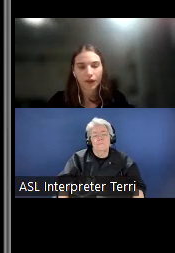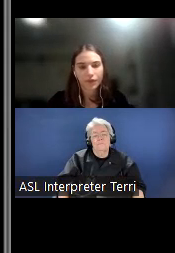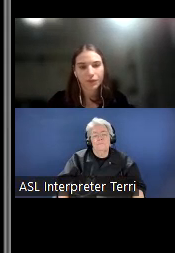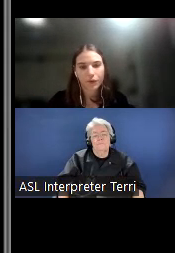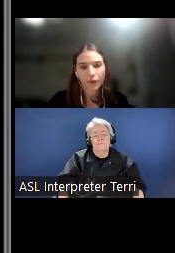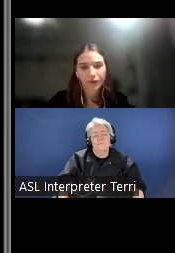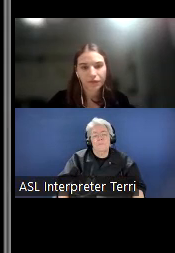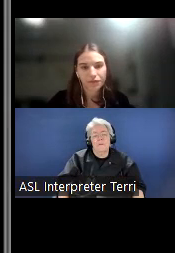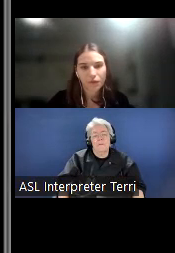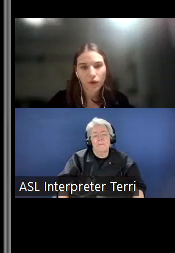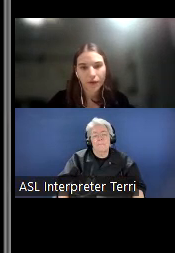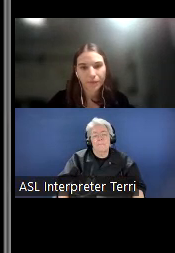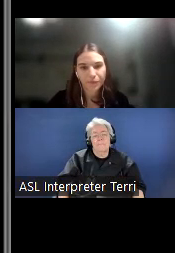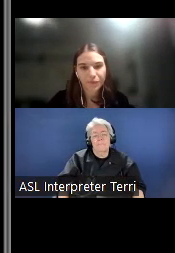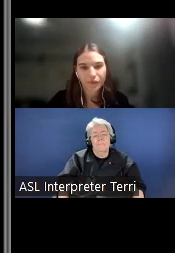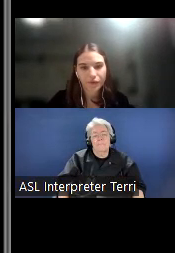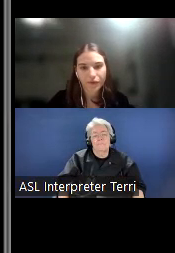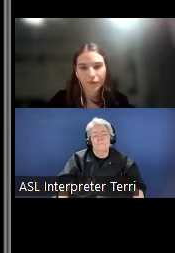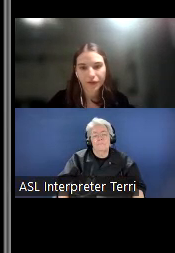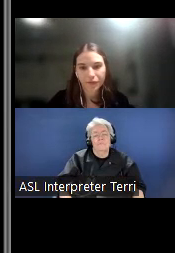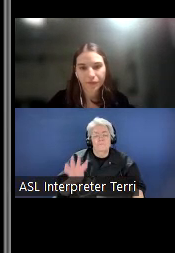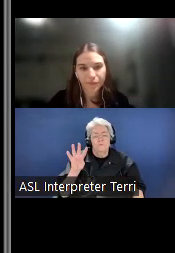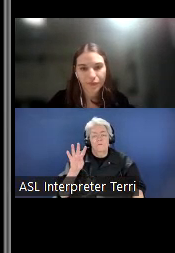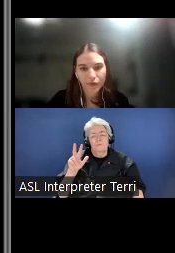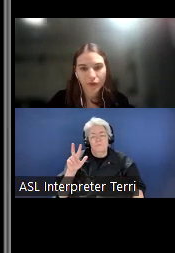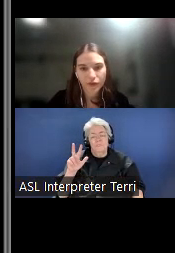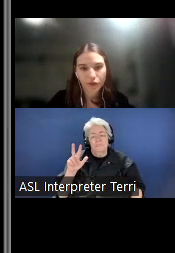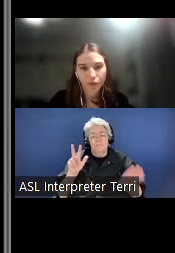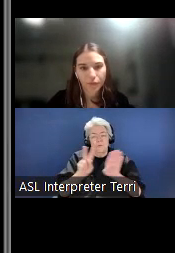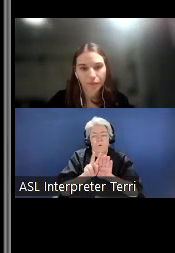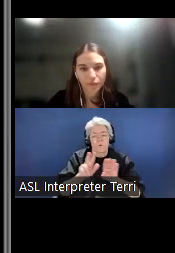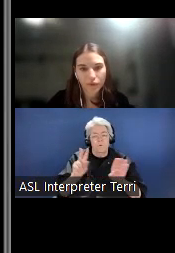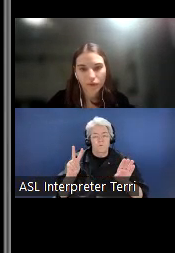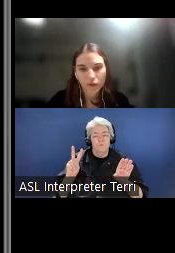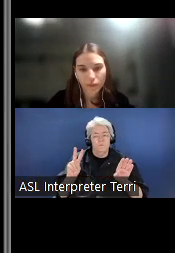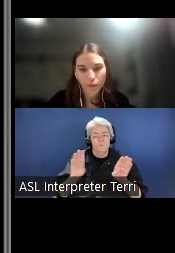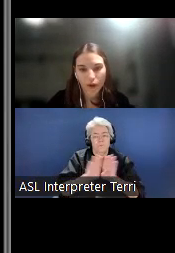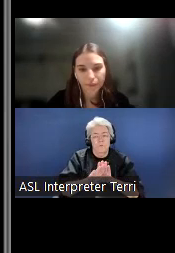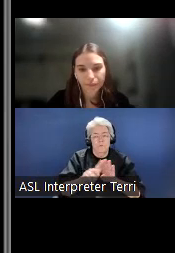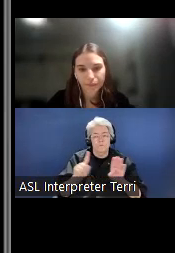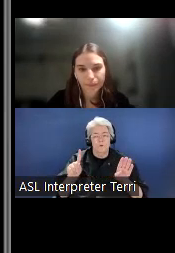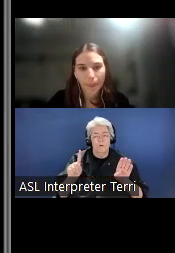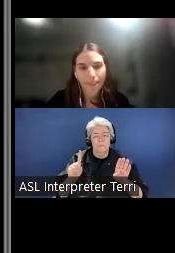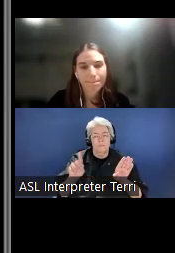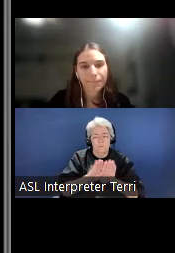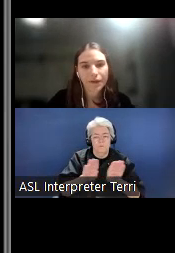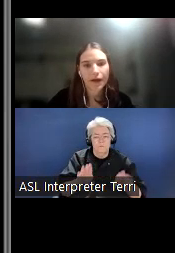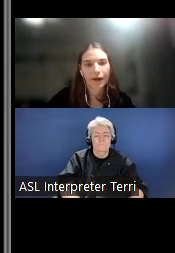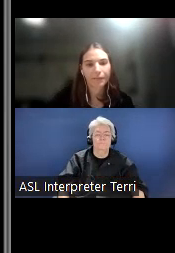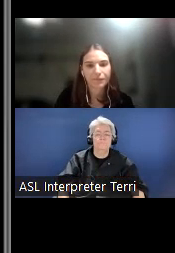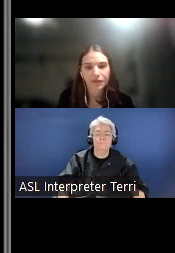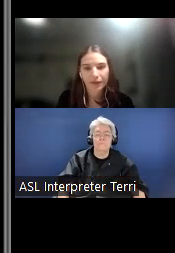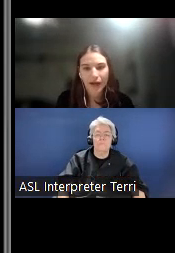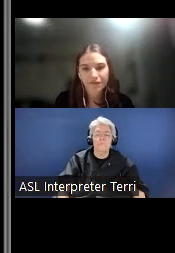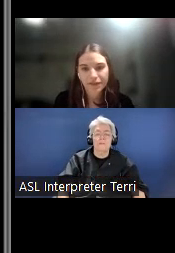All right, so I'll close the poll in 4, 3, 2, 1.